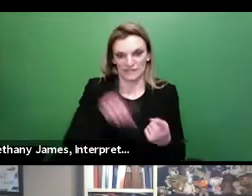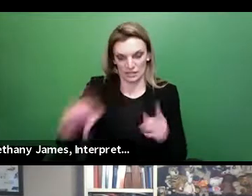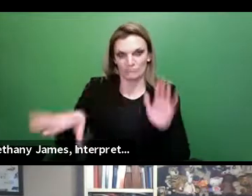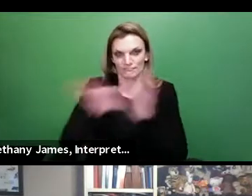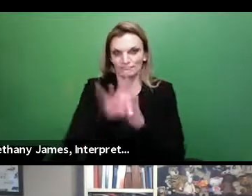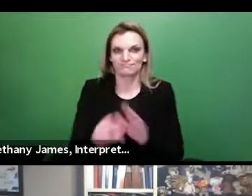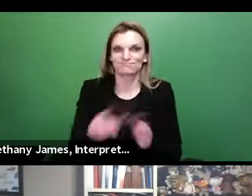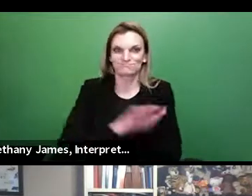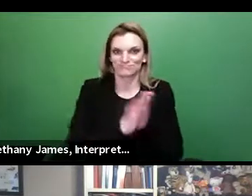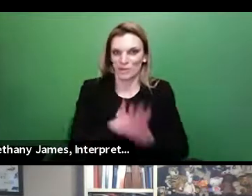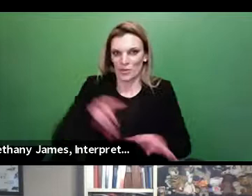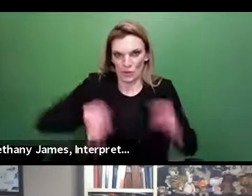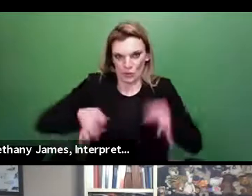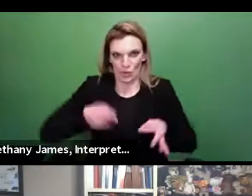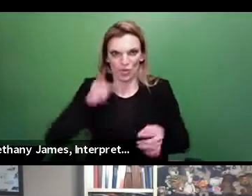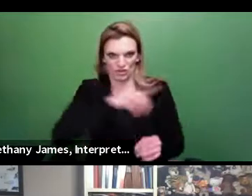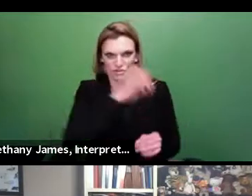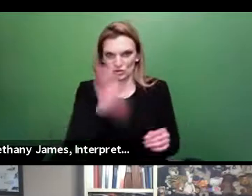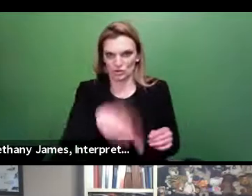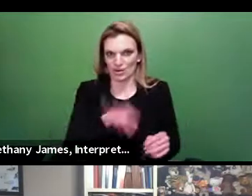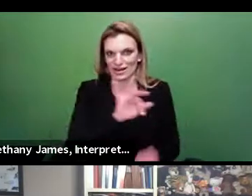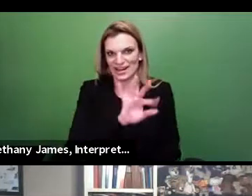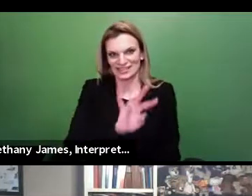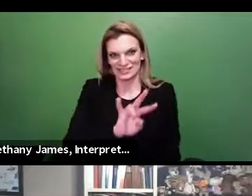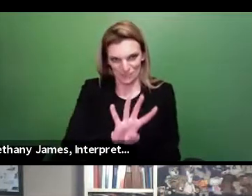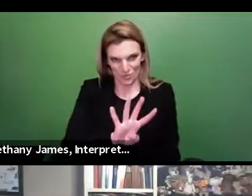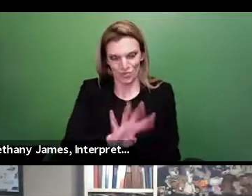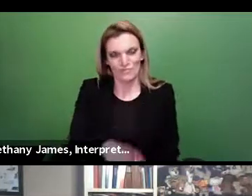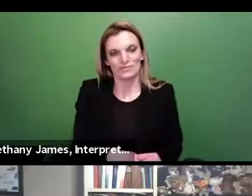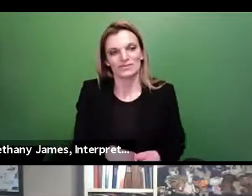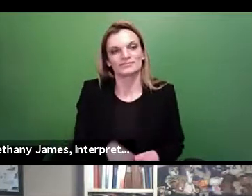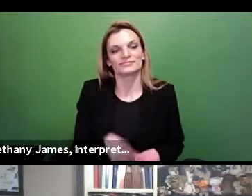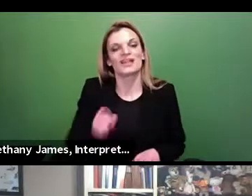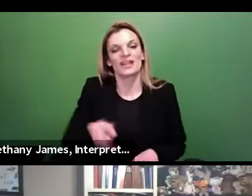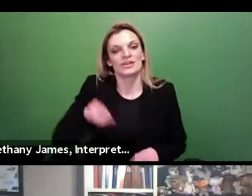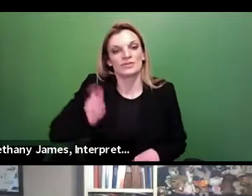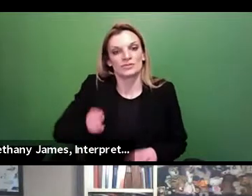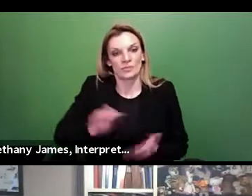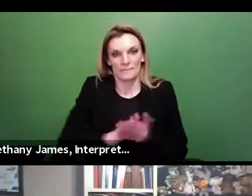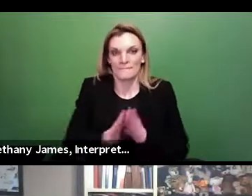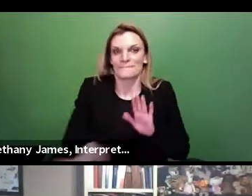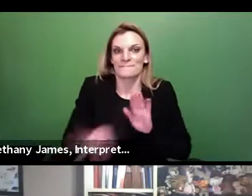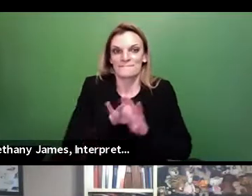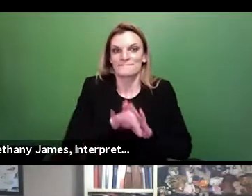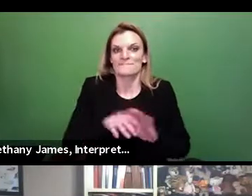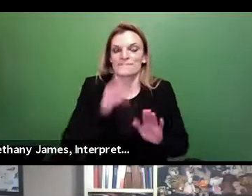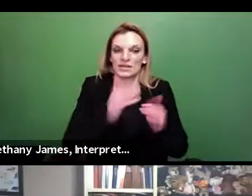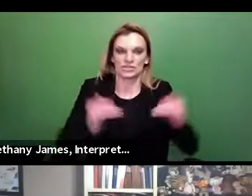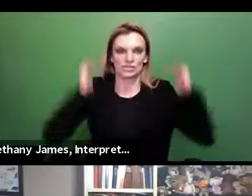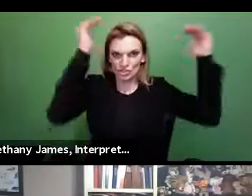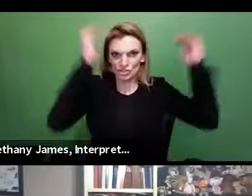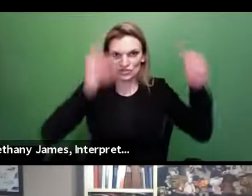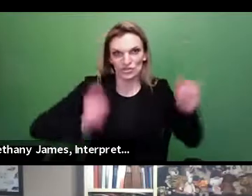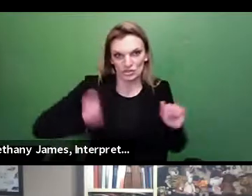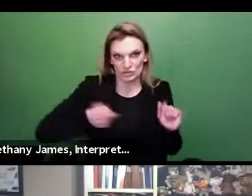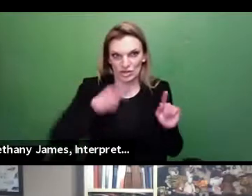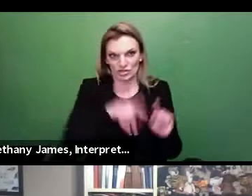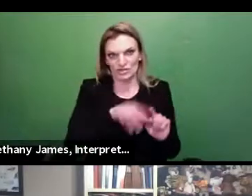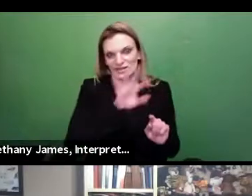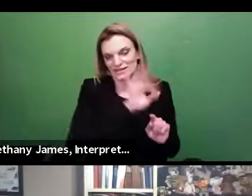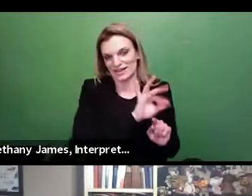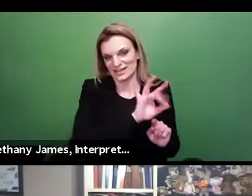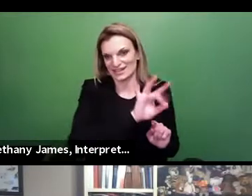Detroit Recorder's Court in 1974. And whereas Judge Roberson was elected as Chief Judge of the Recorder's Court in